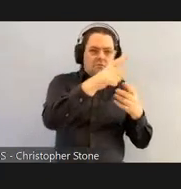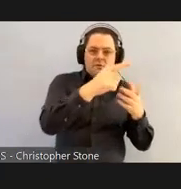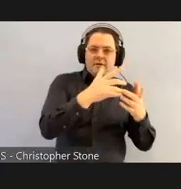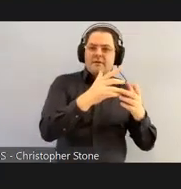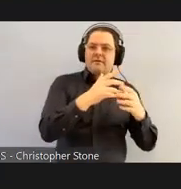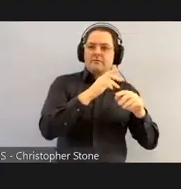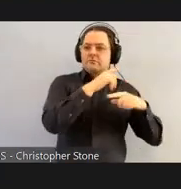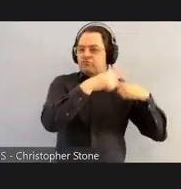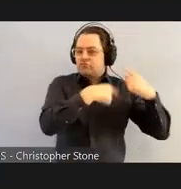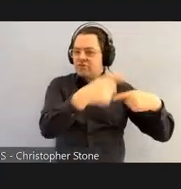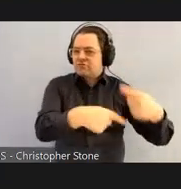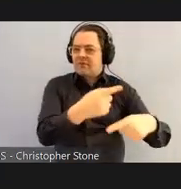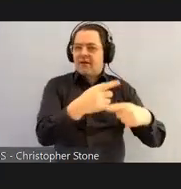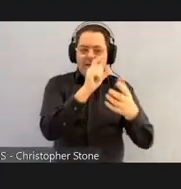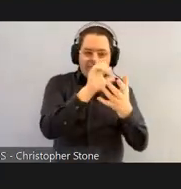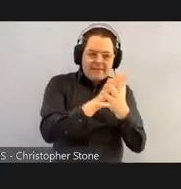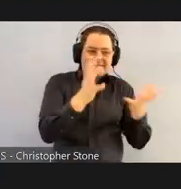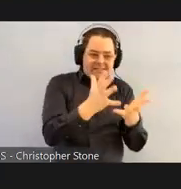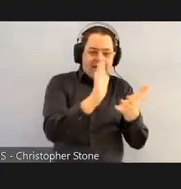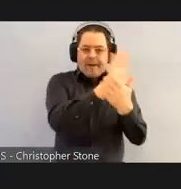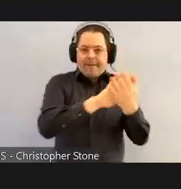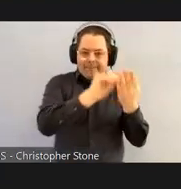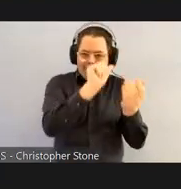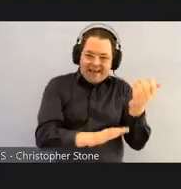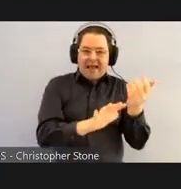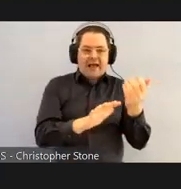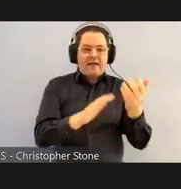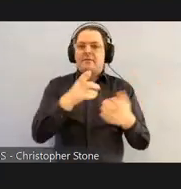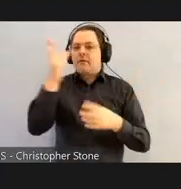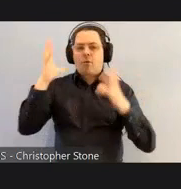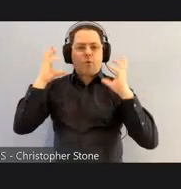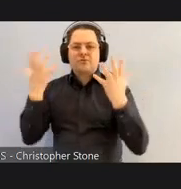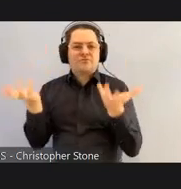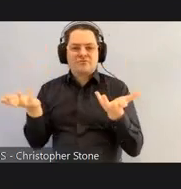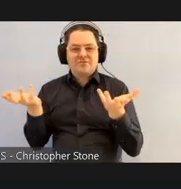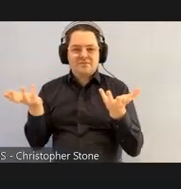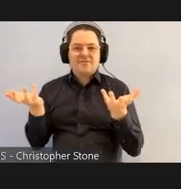on average, it is between 3 and 5 years, which is still late.